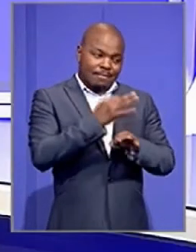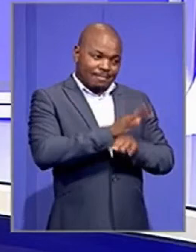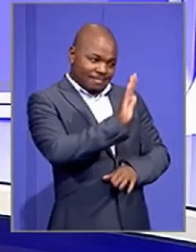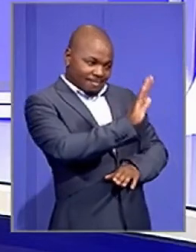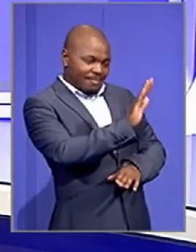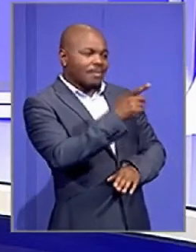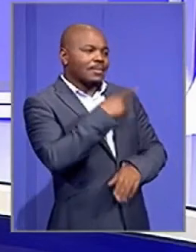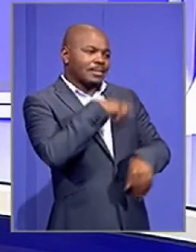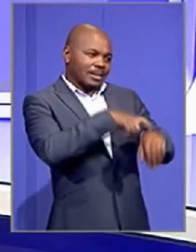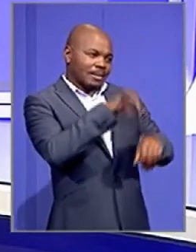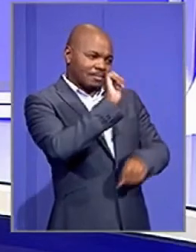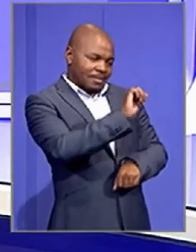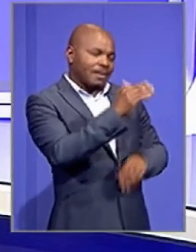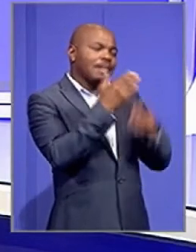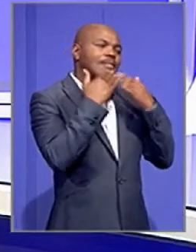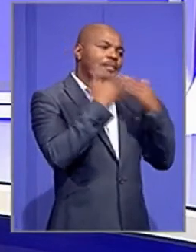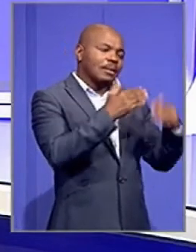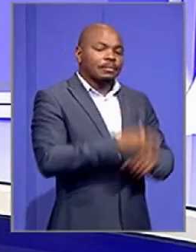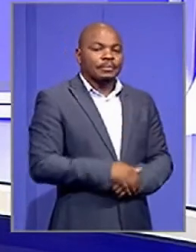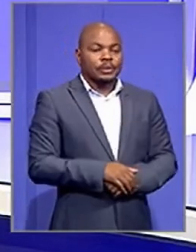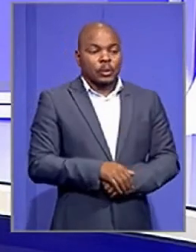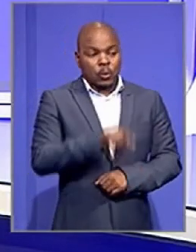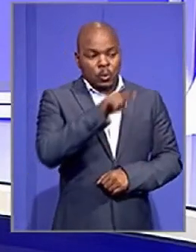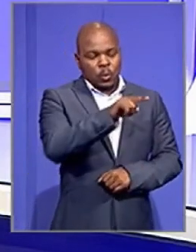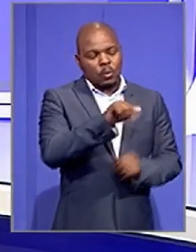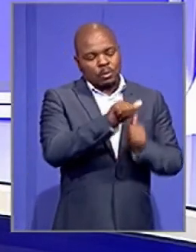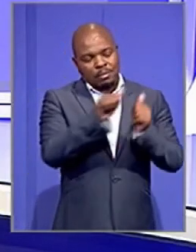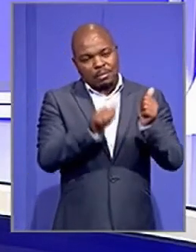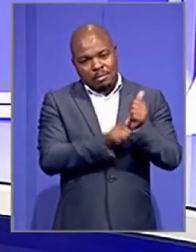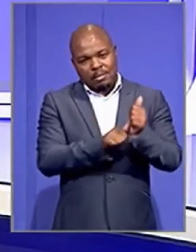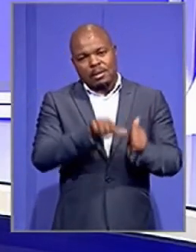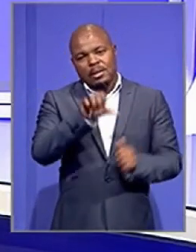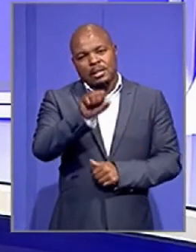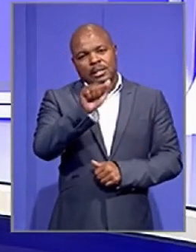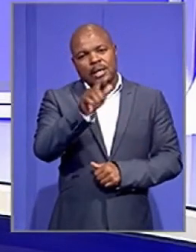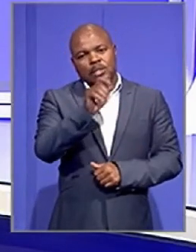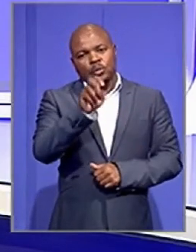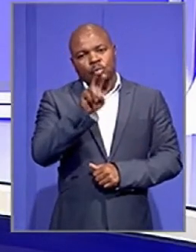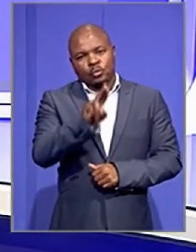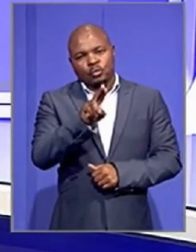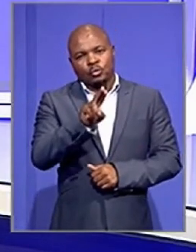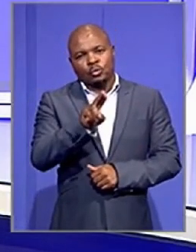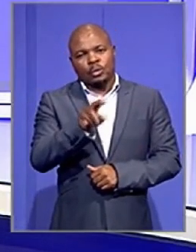ya gago Raitsho yo ene le motlatsa mokwaledi kakaretso wa SATU Nkosana Dolopi.